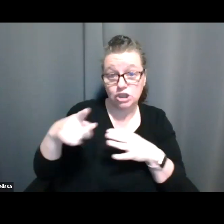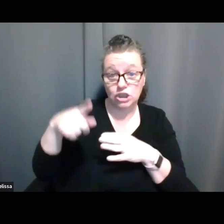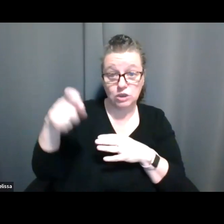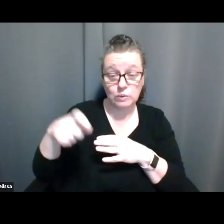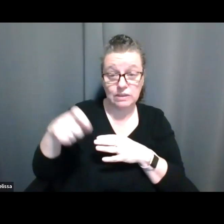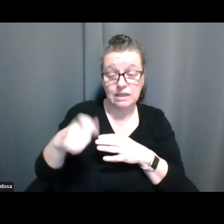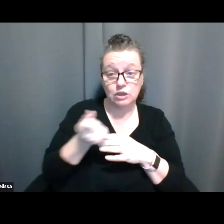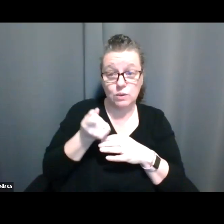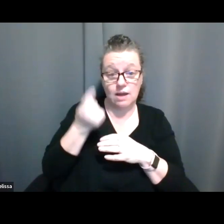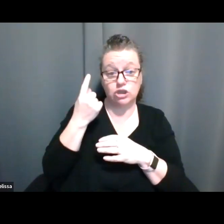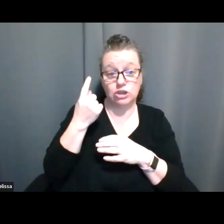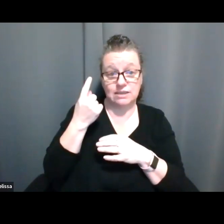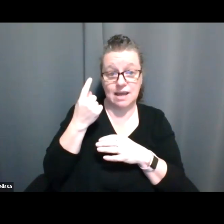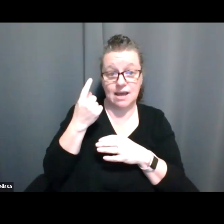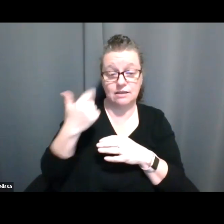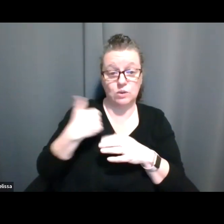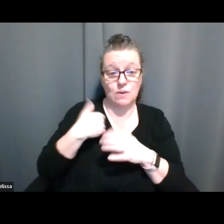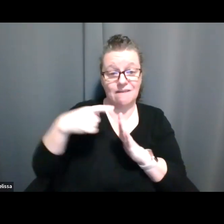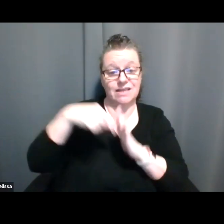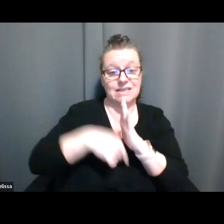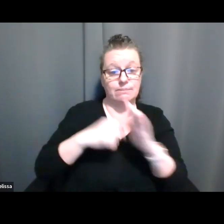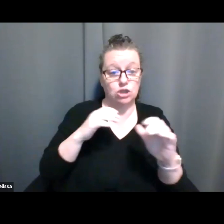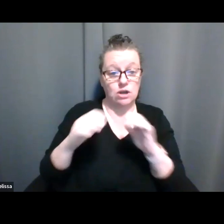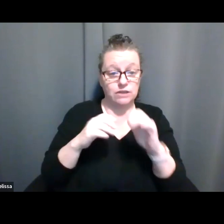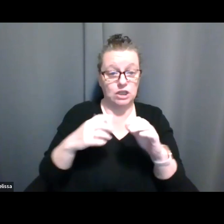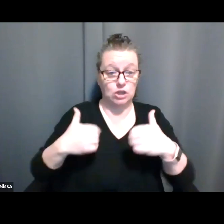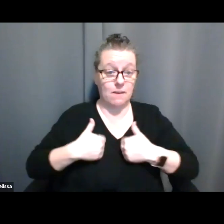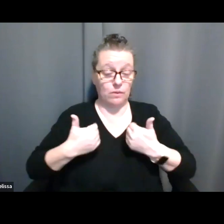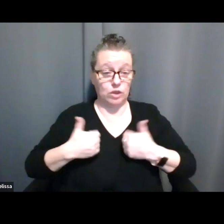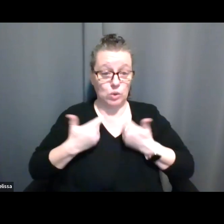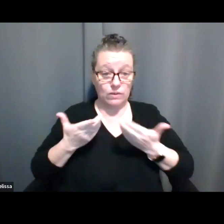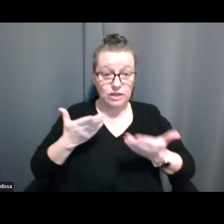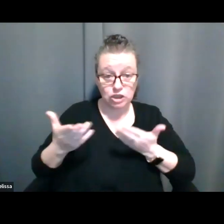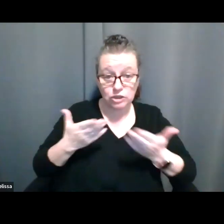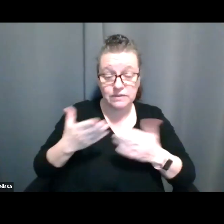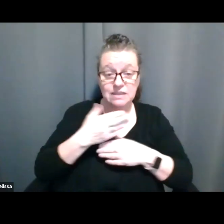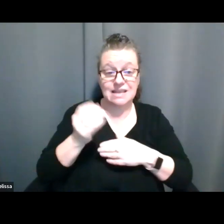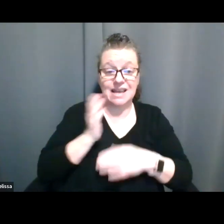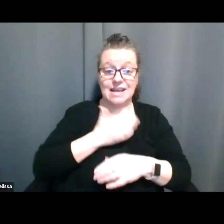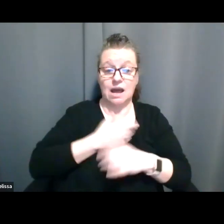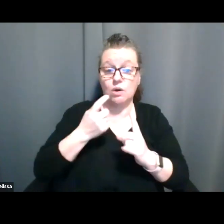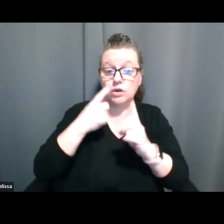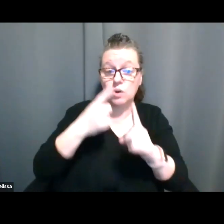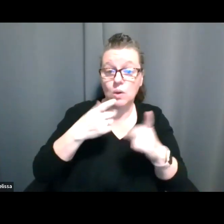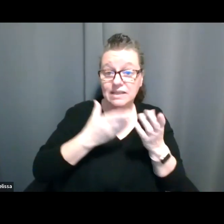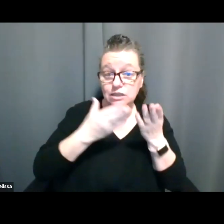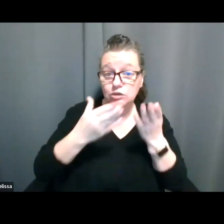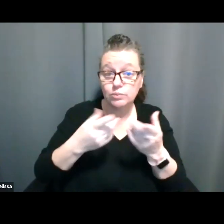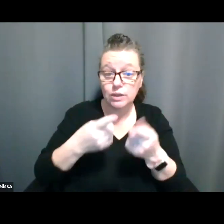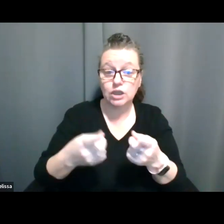to understand, to have a deeper conversation about youth services. And our goal is to bring you